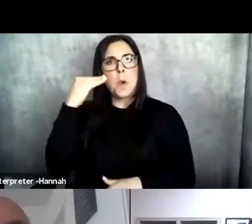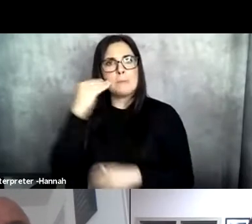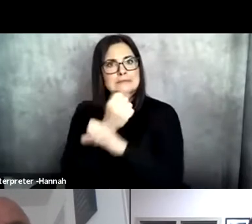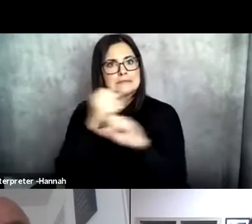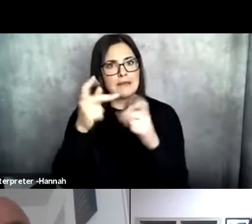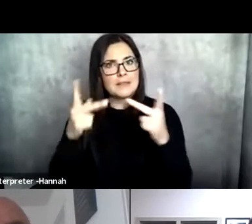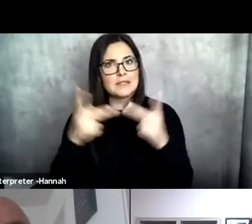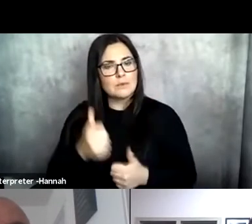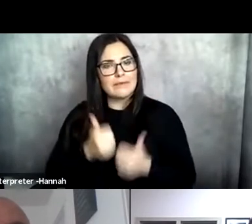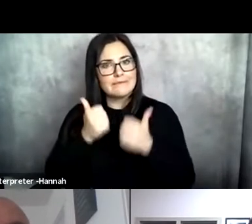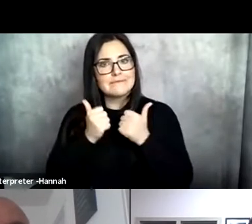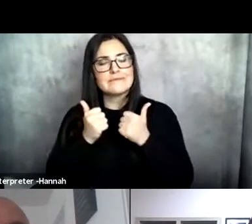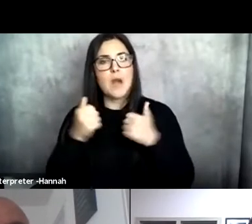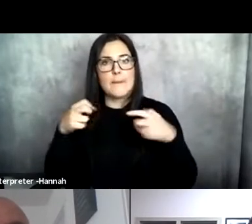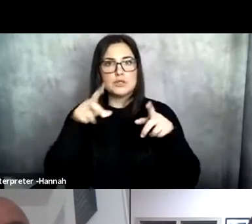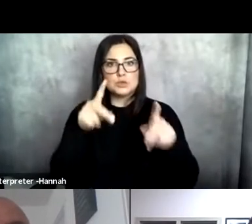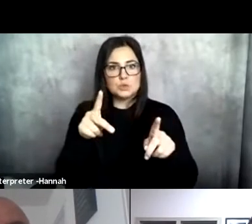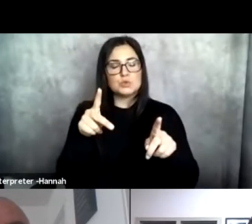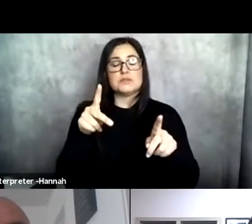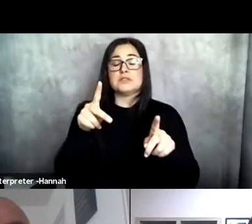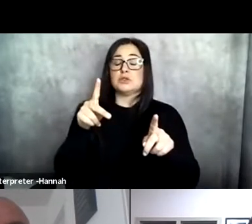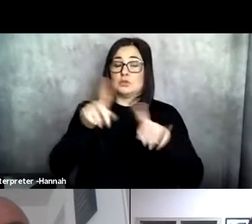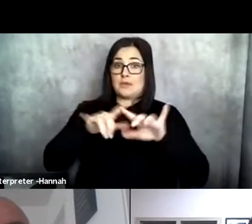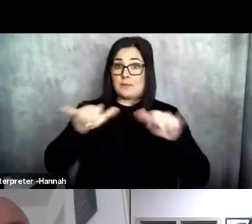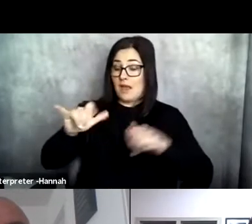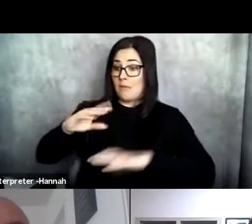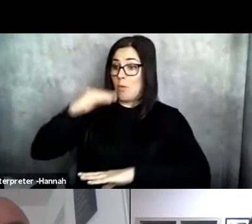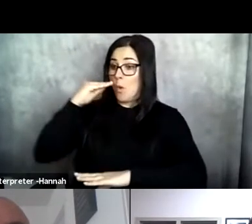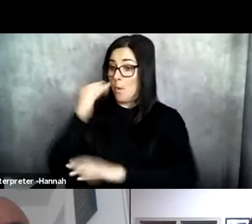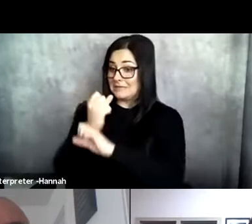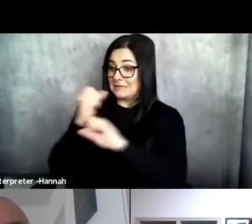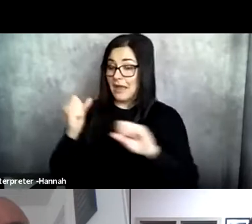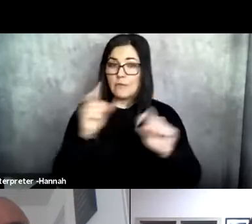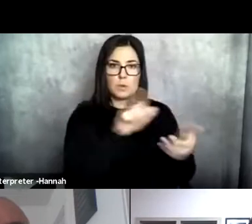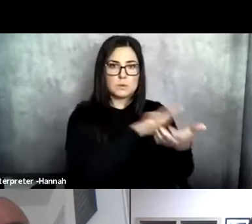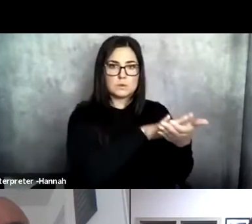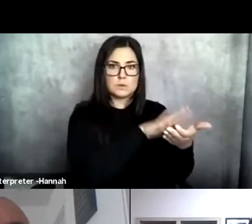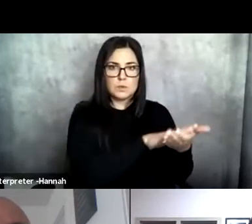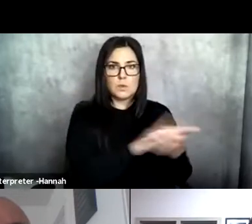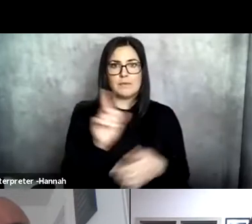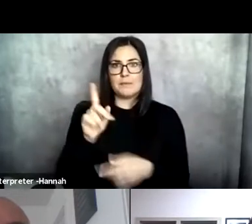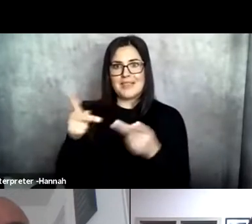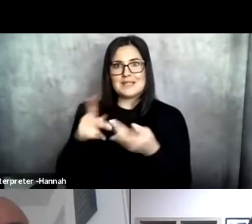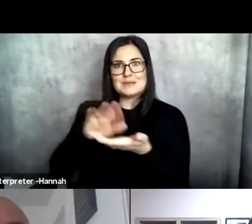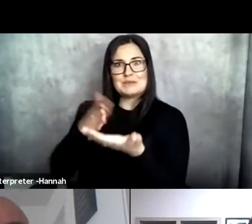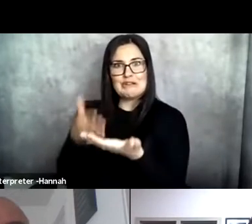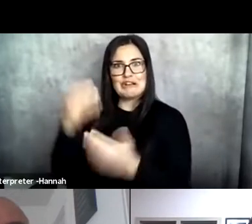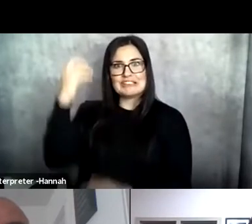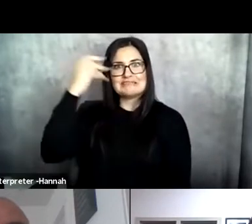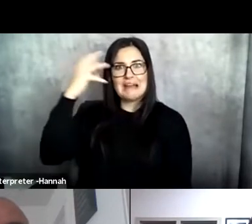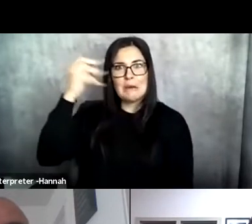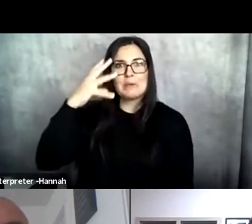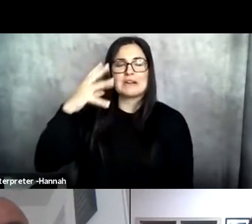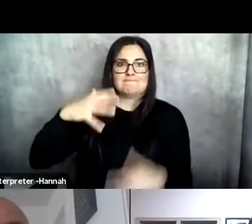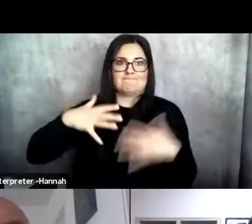able to give them an opportunity to, where they have somewhere to cook their food, somewhere to shower, somewhere even to wash